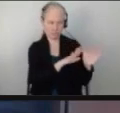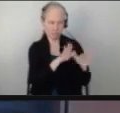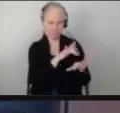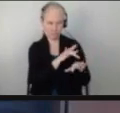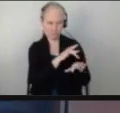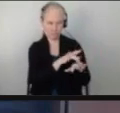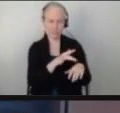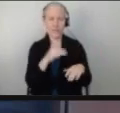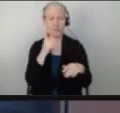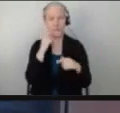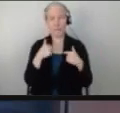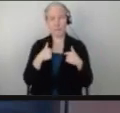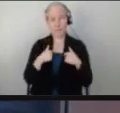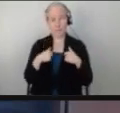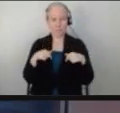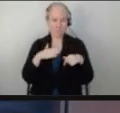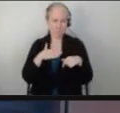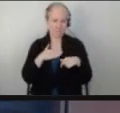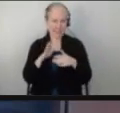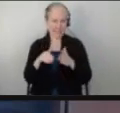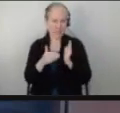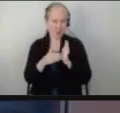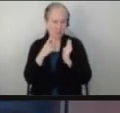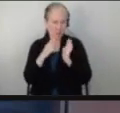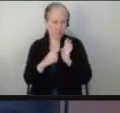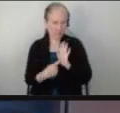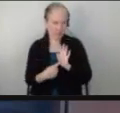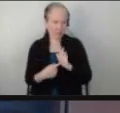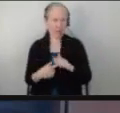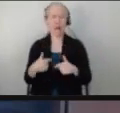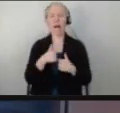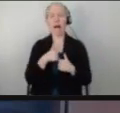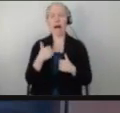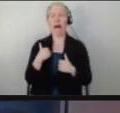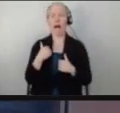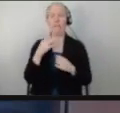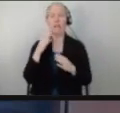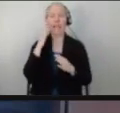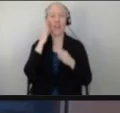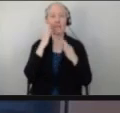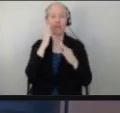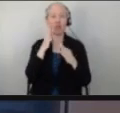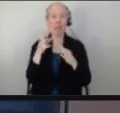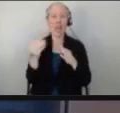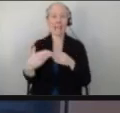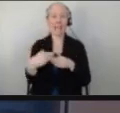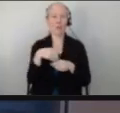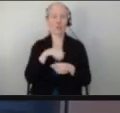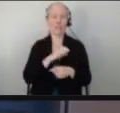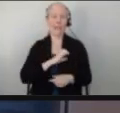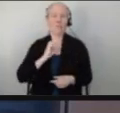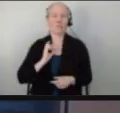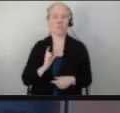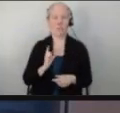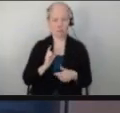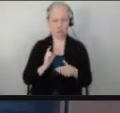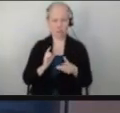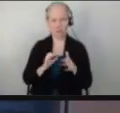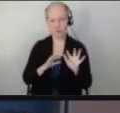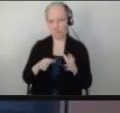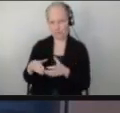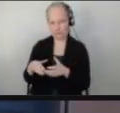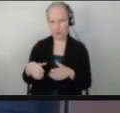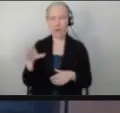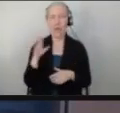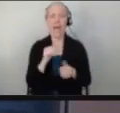for me at our center, for example, I have a Innovation and Inclusion Council, and I have the associate